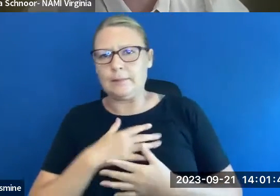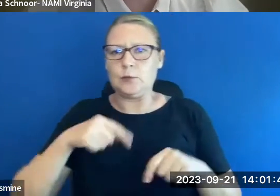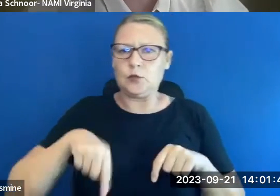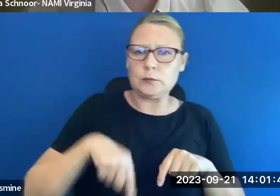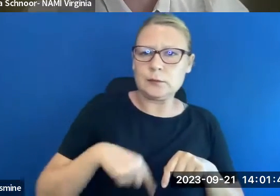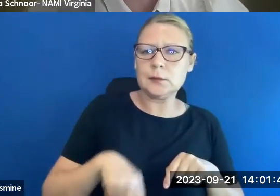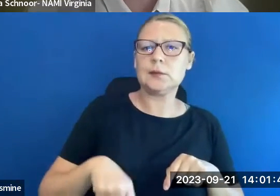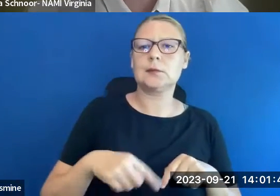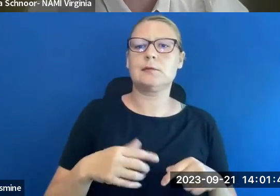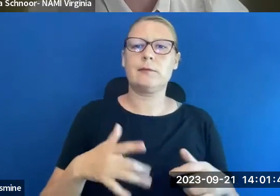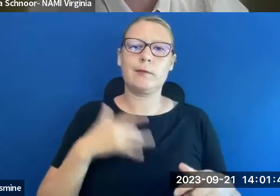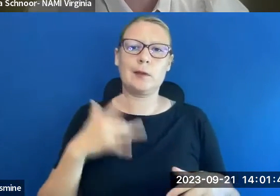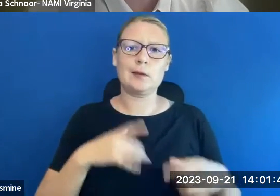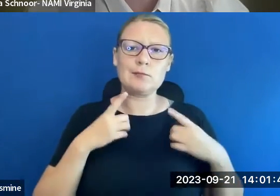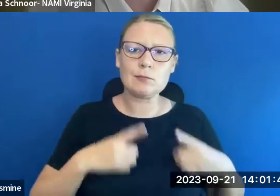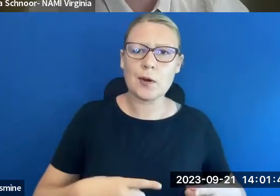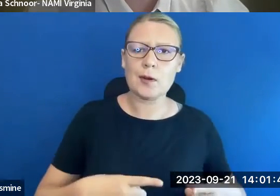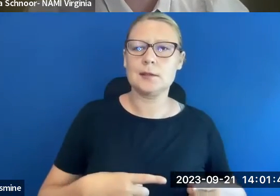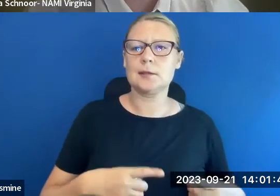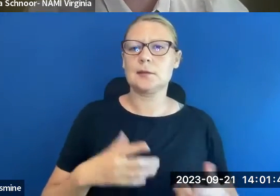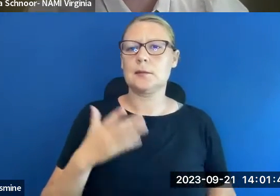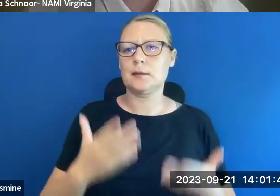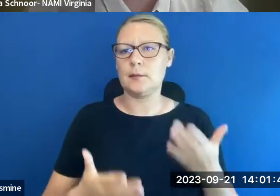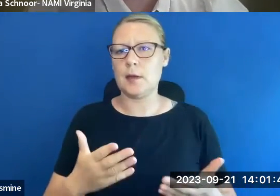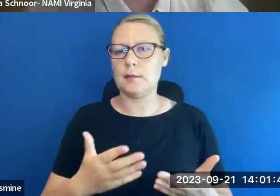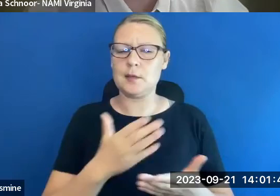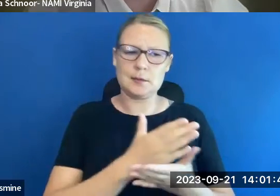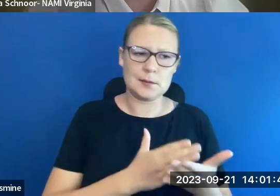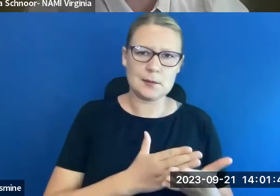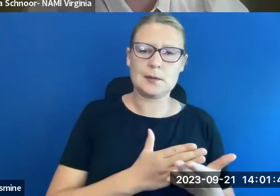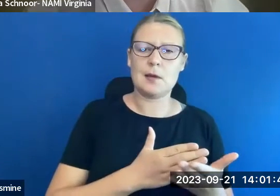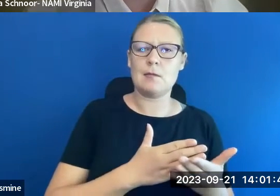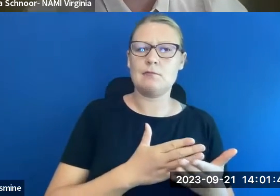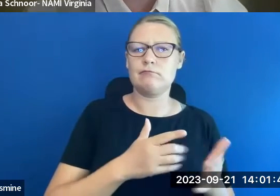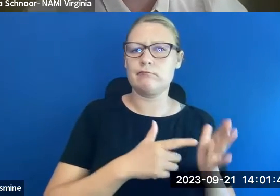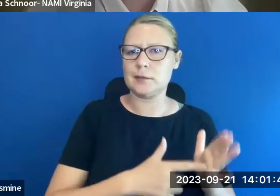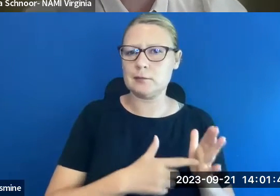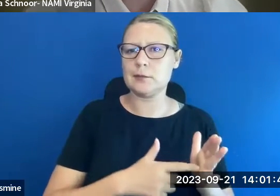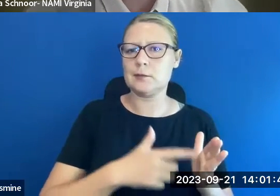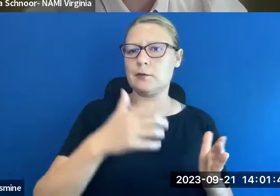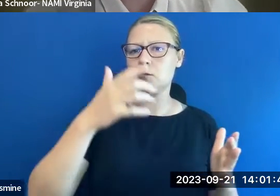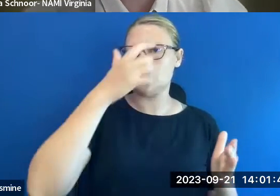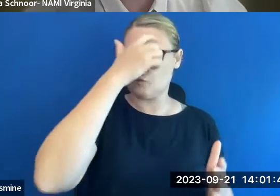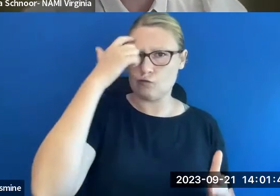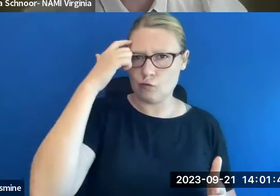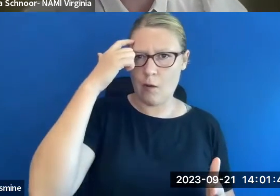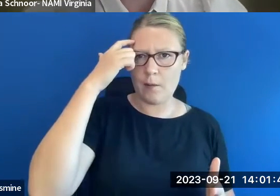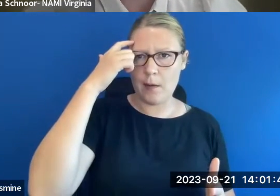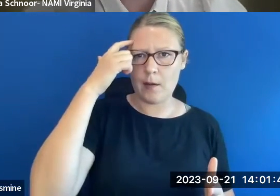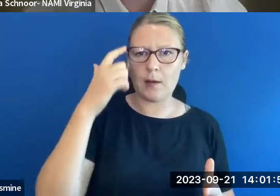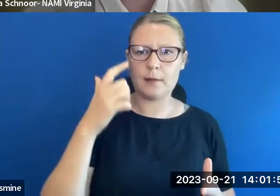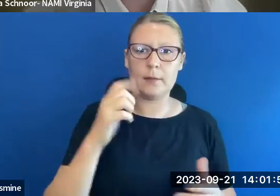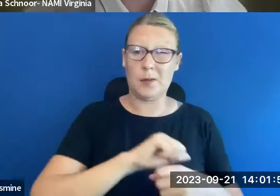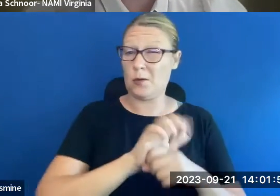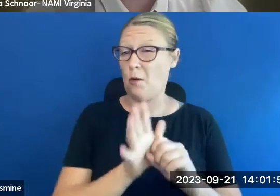depressed, maybe even having some symptoms of trauma due to the impact of COVID on their particular